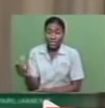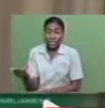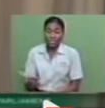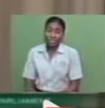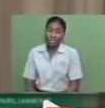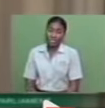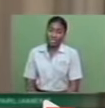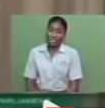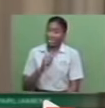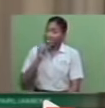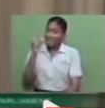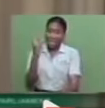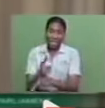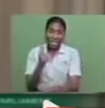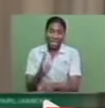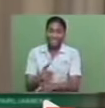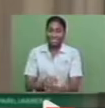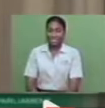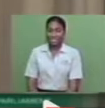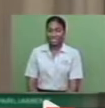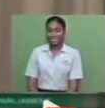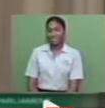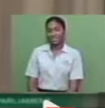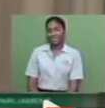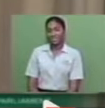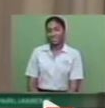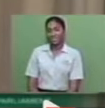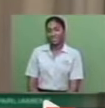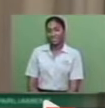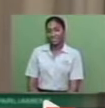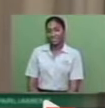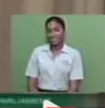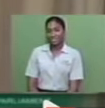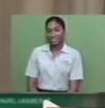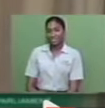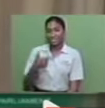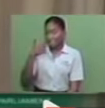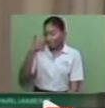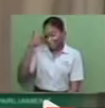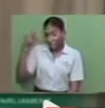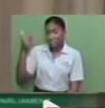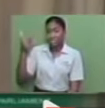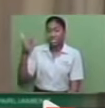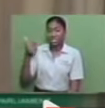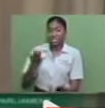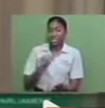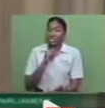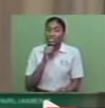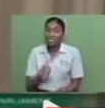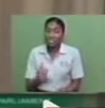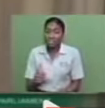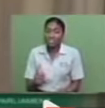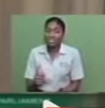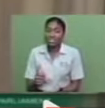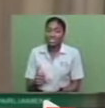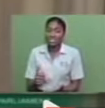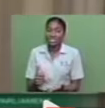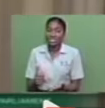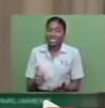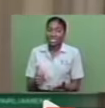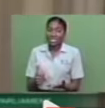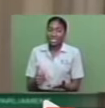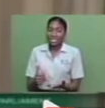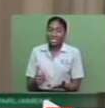not be right, because then it's on a discretionary basis, that if you feel to give him or you don't want to give him or give her, it should not be